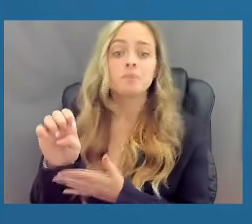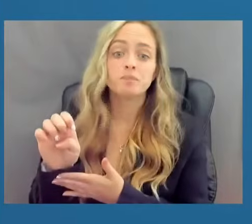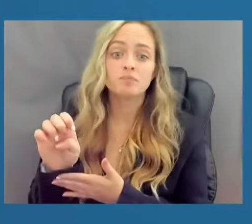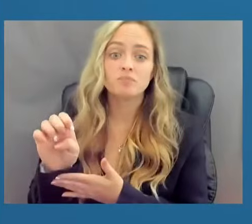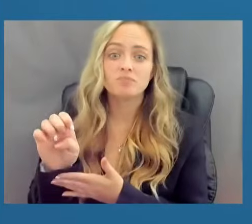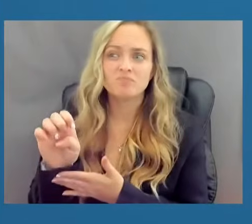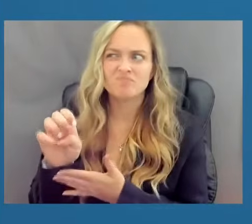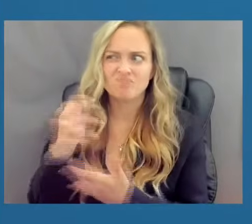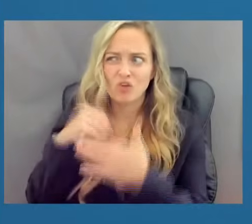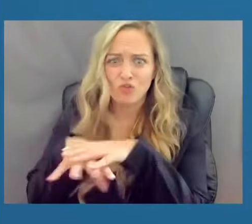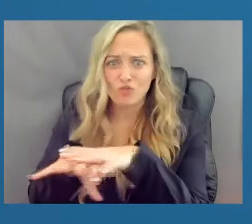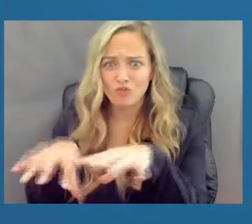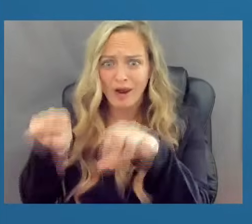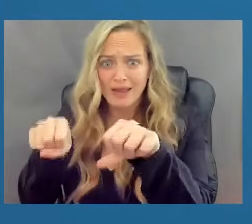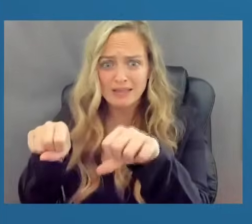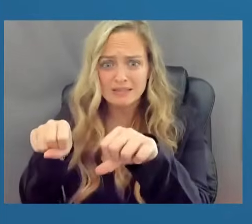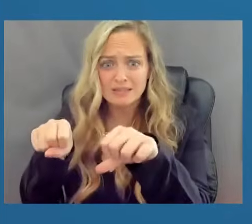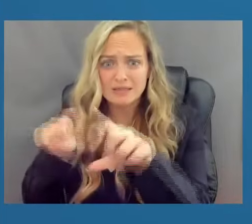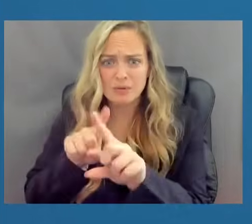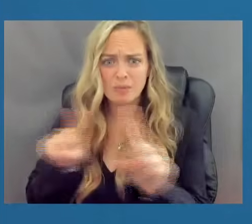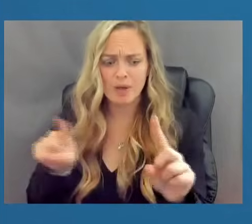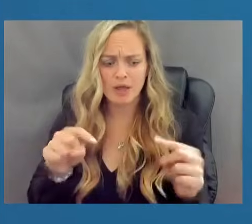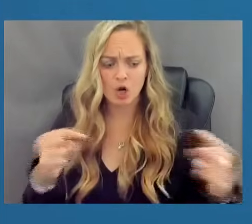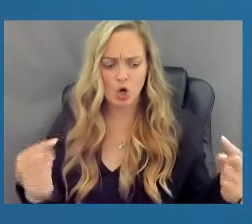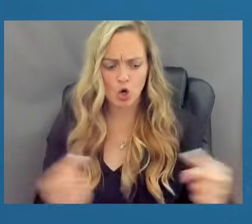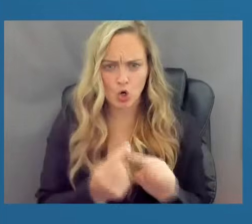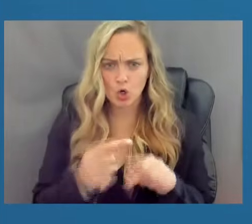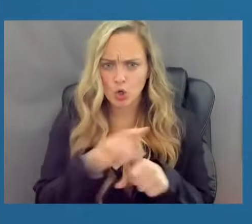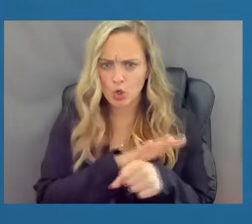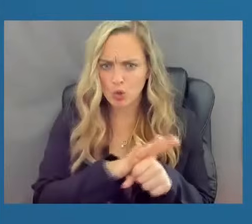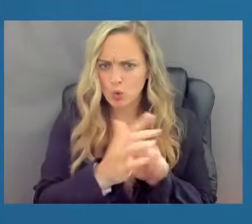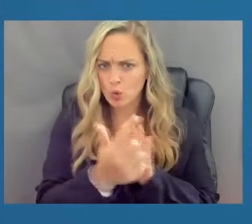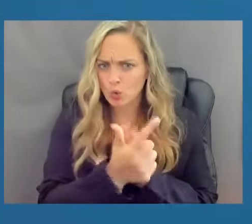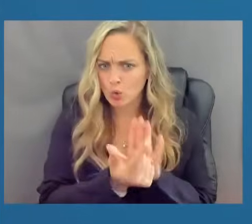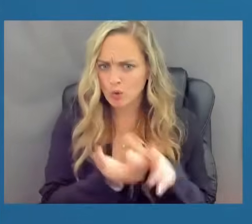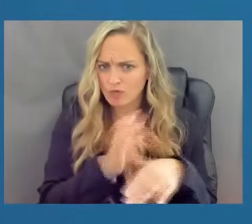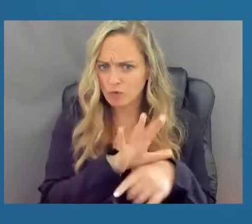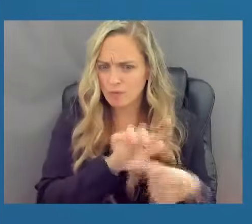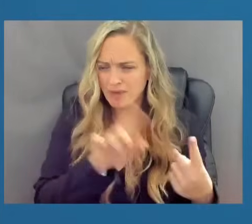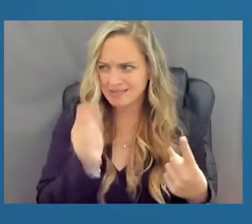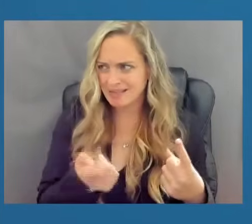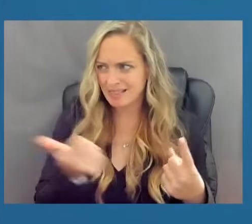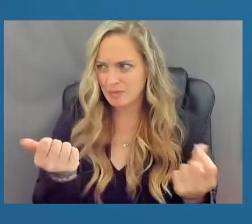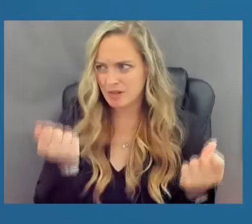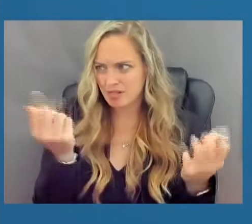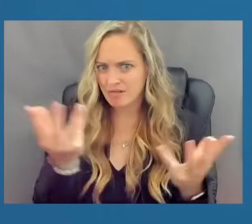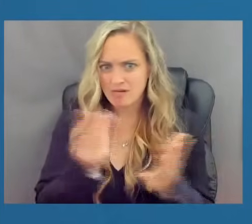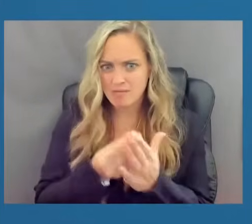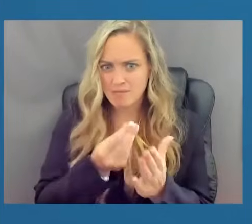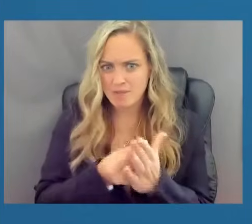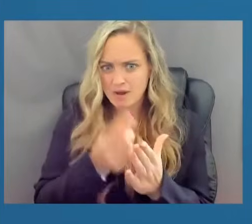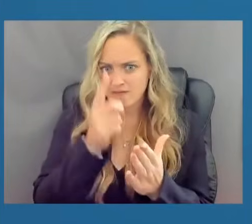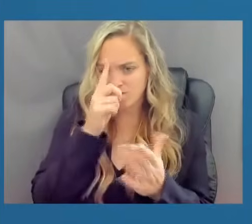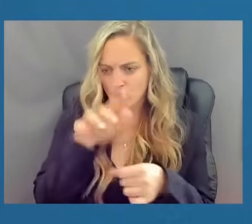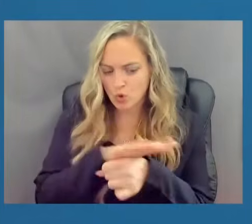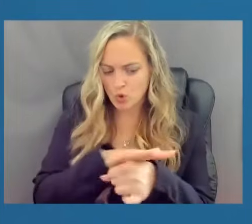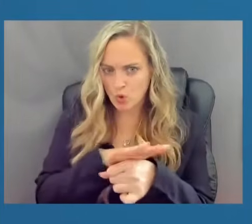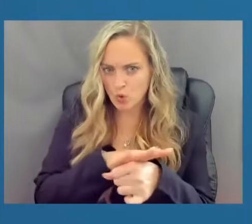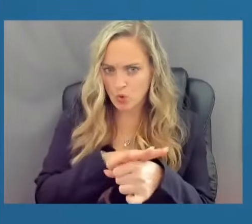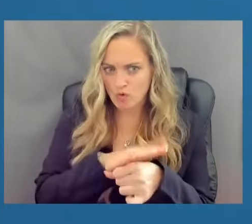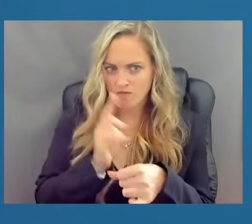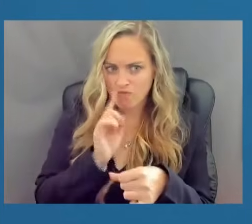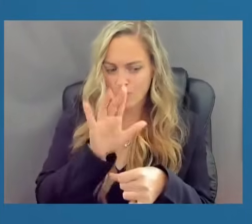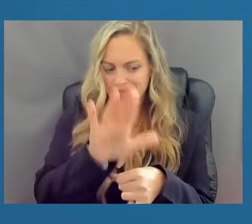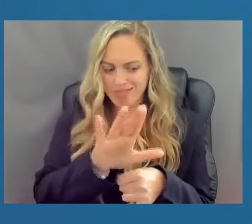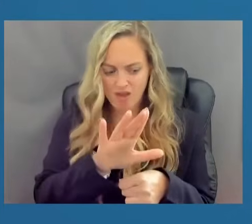raids, but have hurt local law enforcement because they've eliminated millions and millions of dollars from localities for their law enforcement